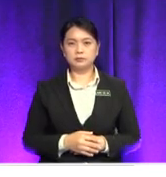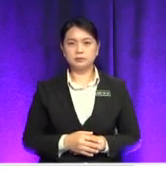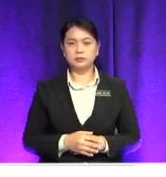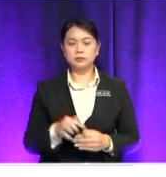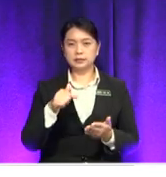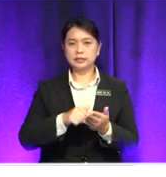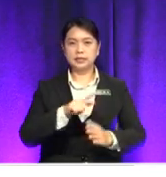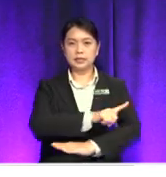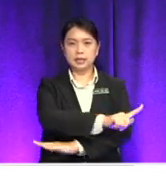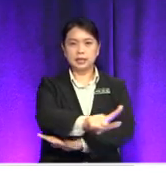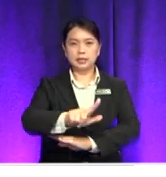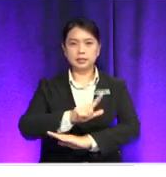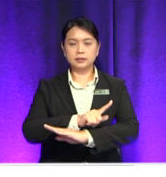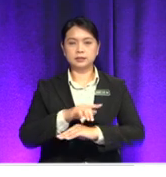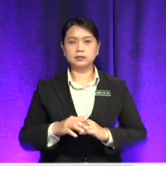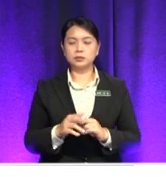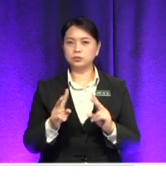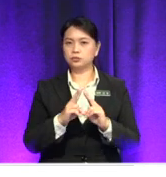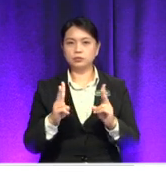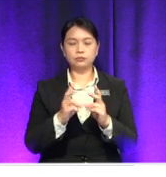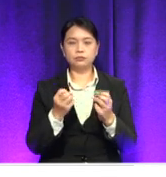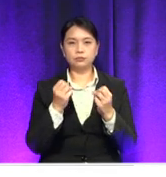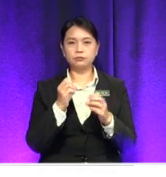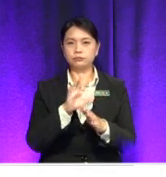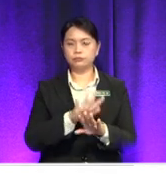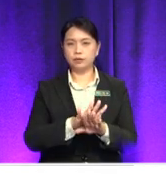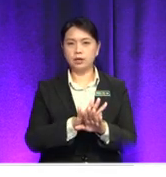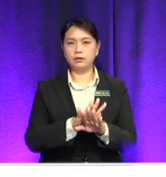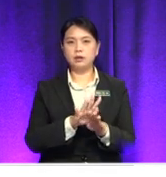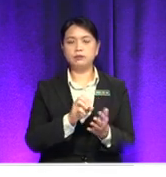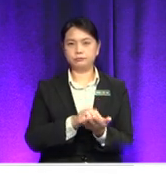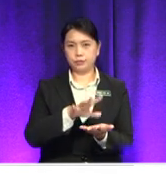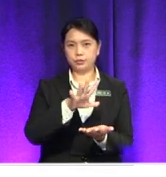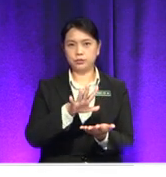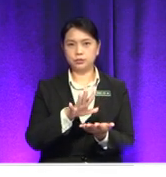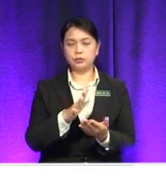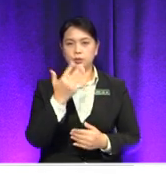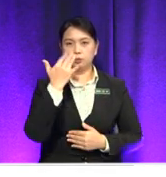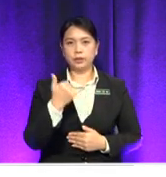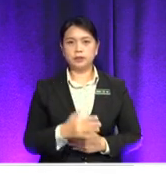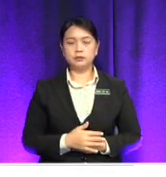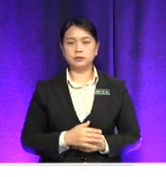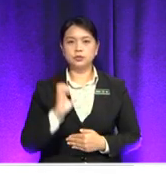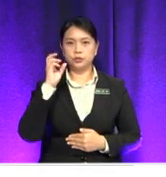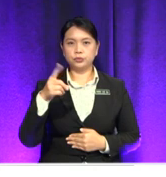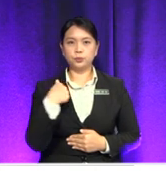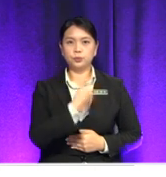land is so rich. Why should we suffer like